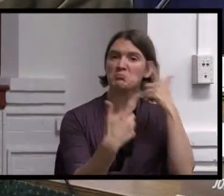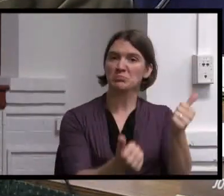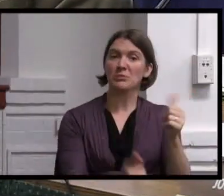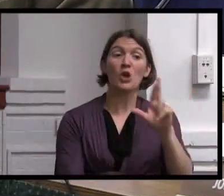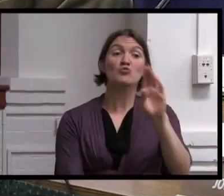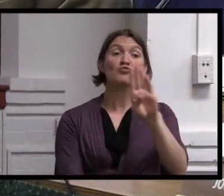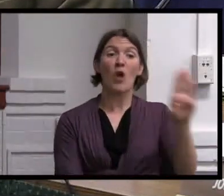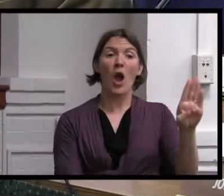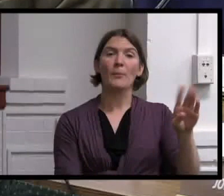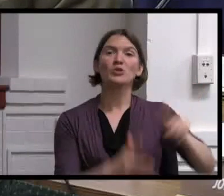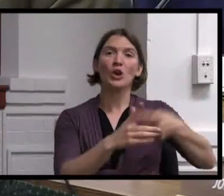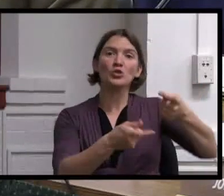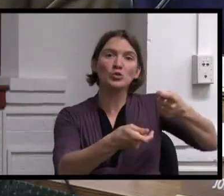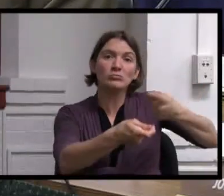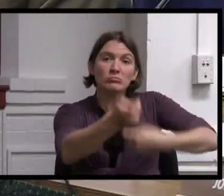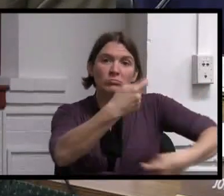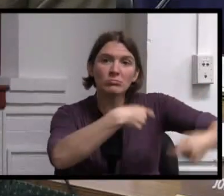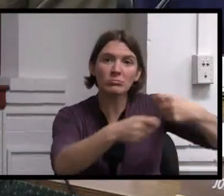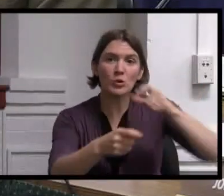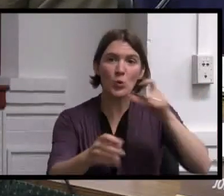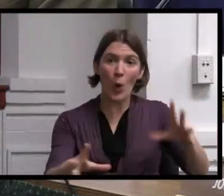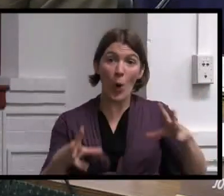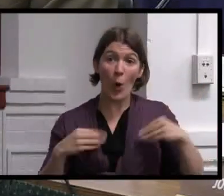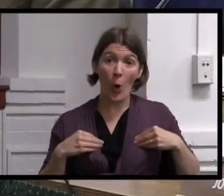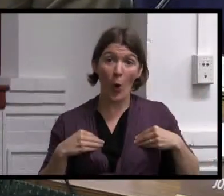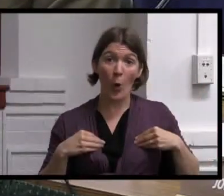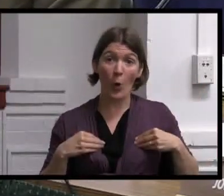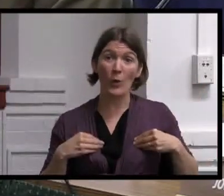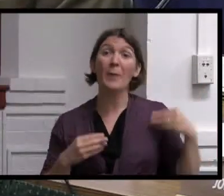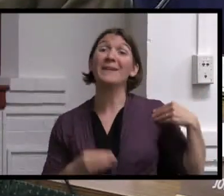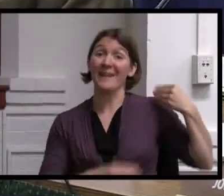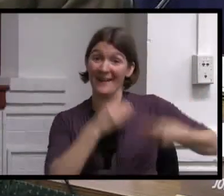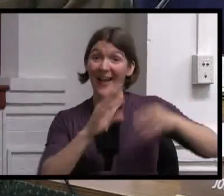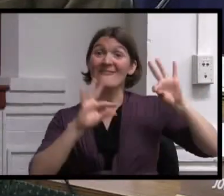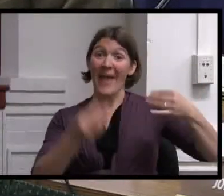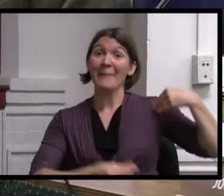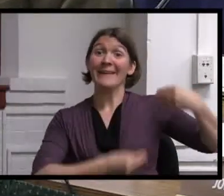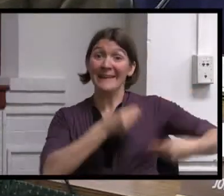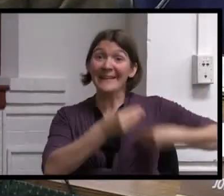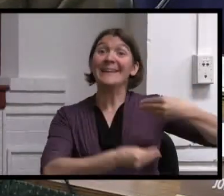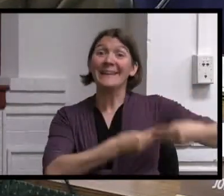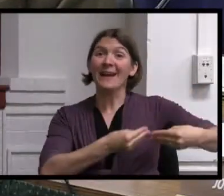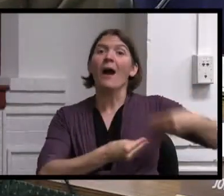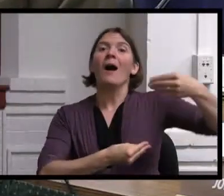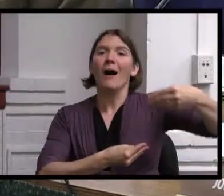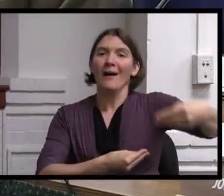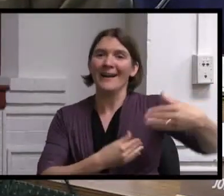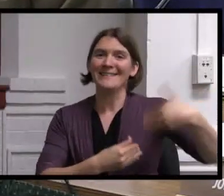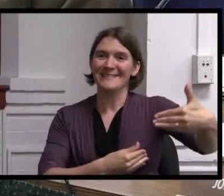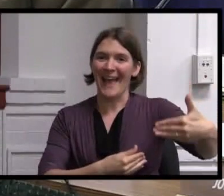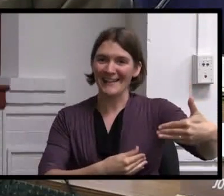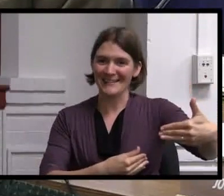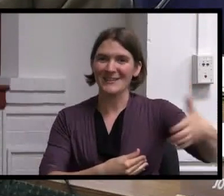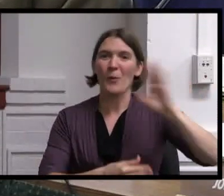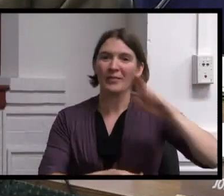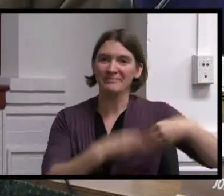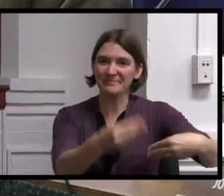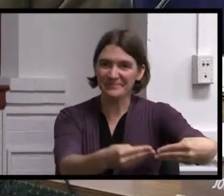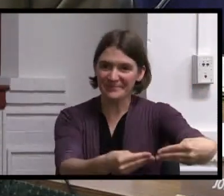in the ownership of the farm from a generational transition that's happening there, and so